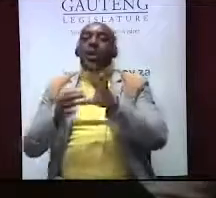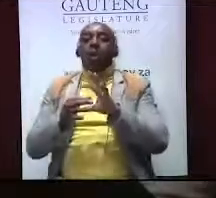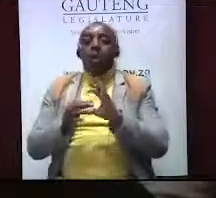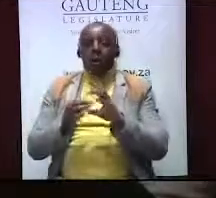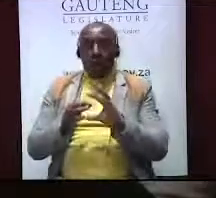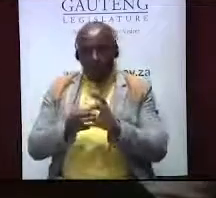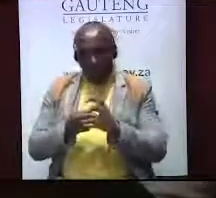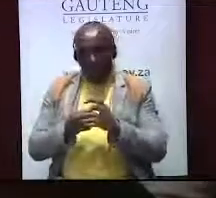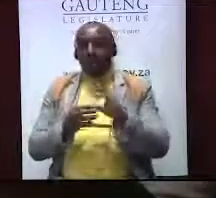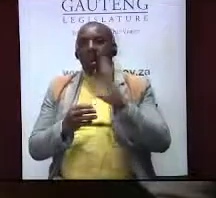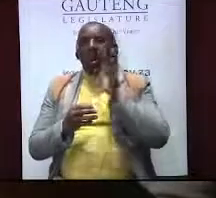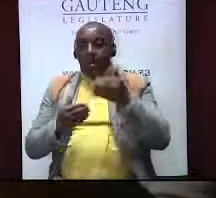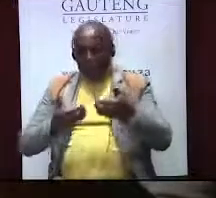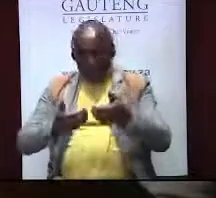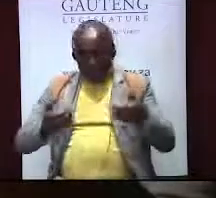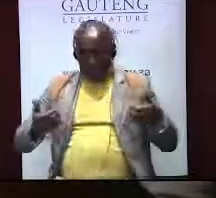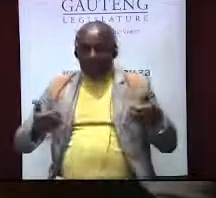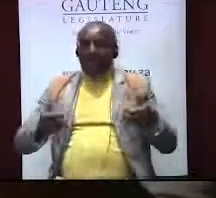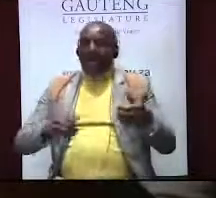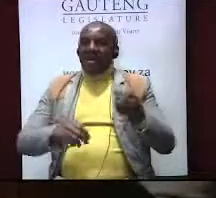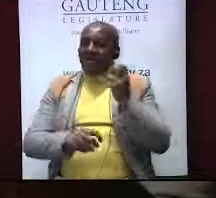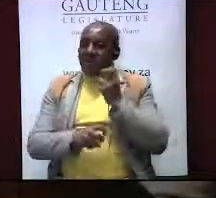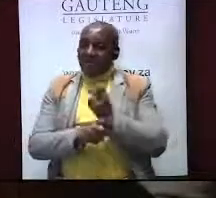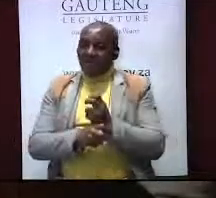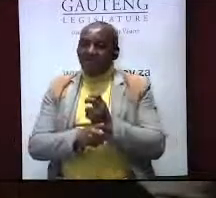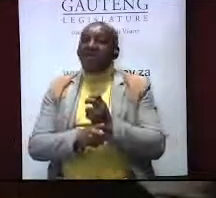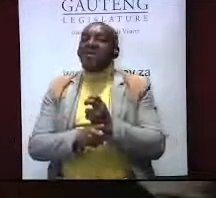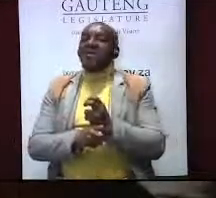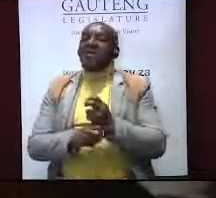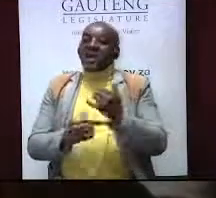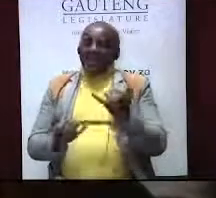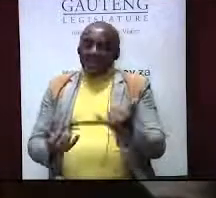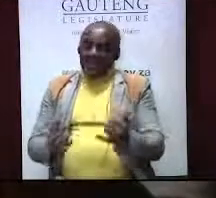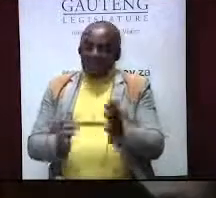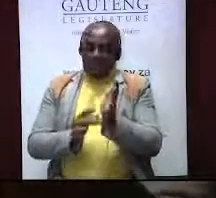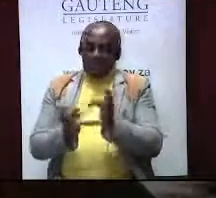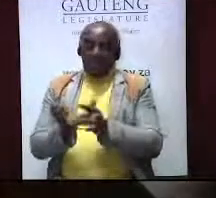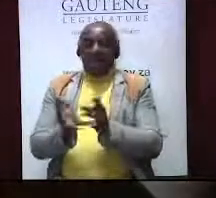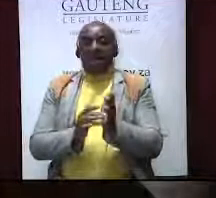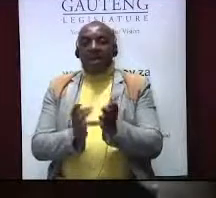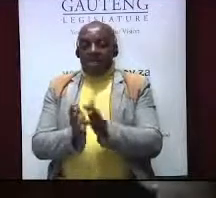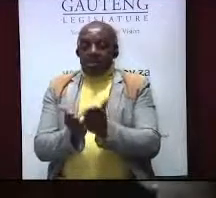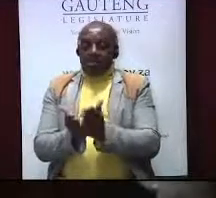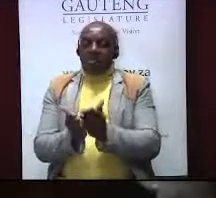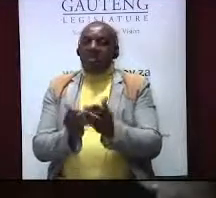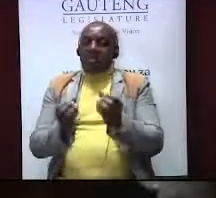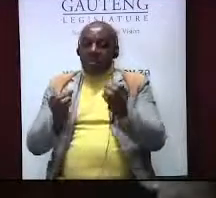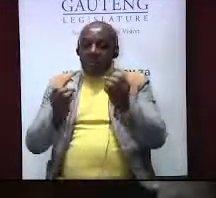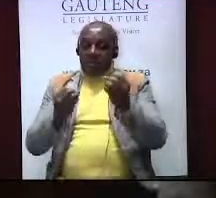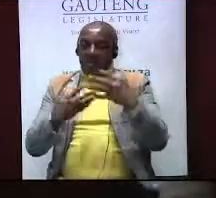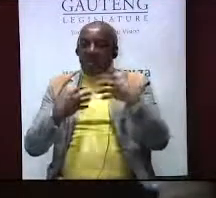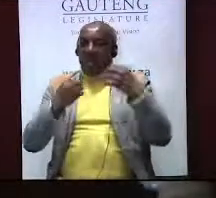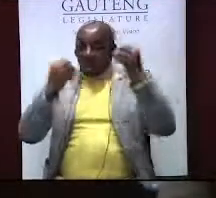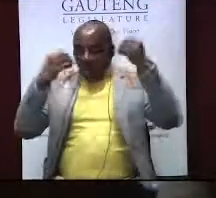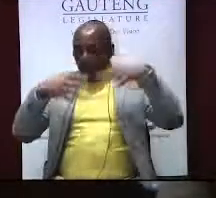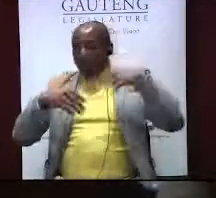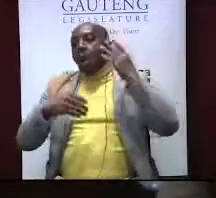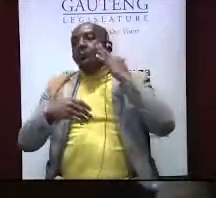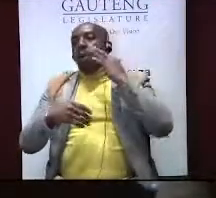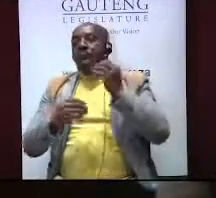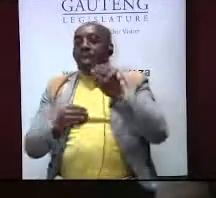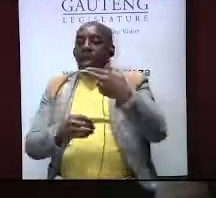divide the plunder." This scripture came to mind when Apostle Hobbs was talking